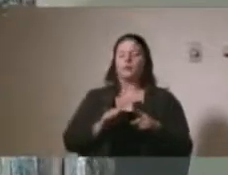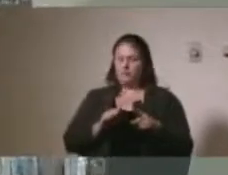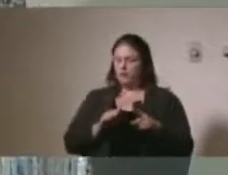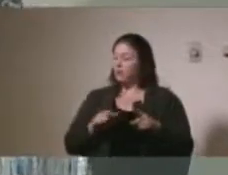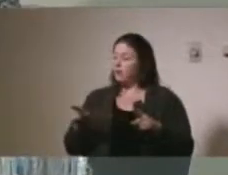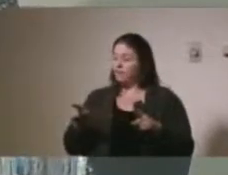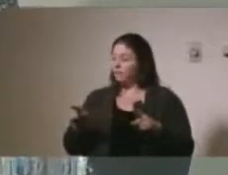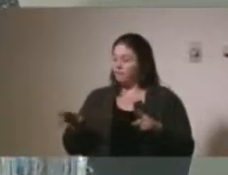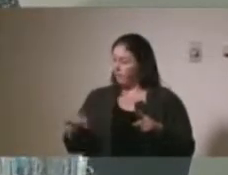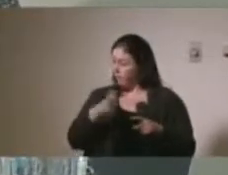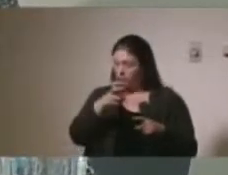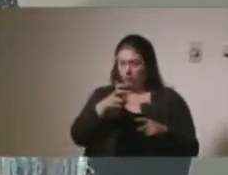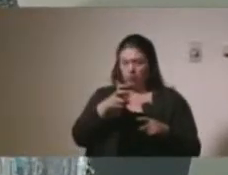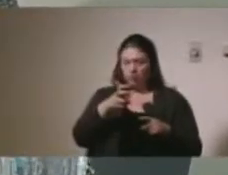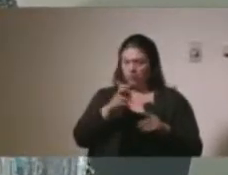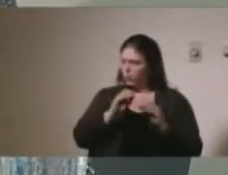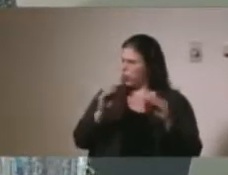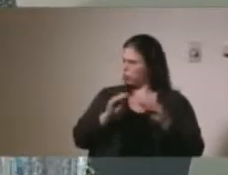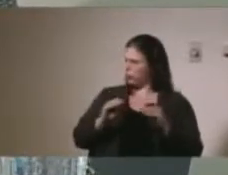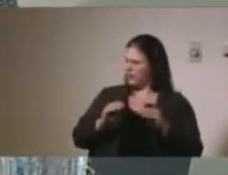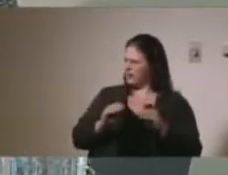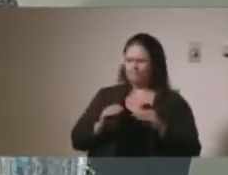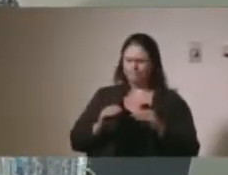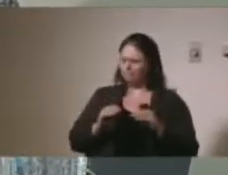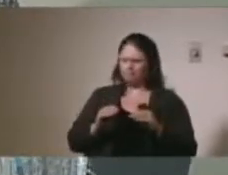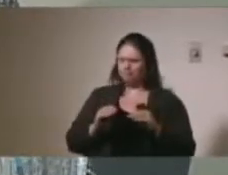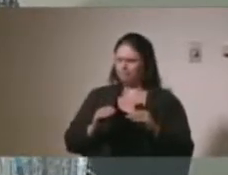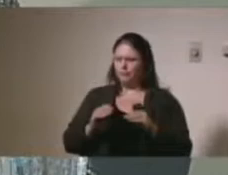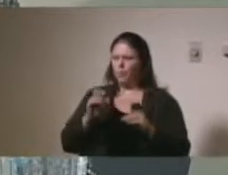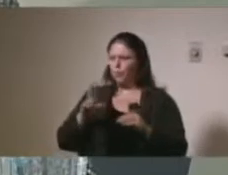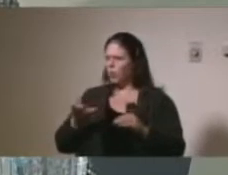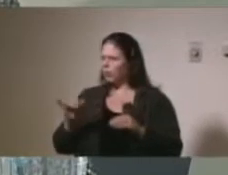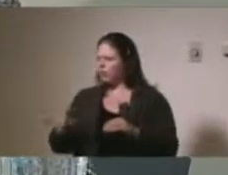training, because the novelty was that